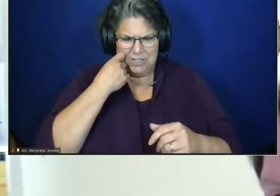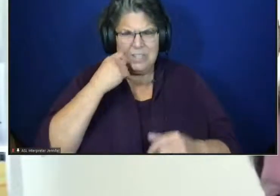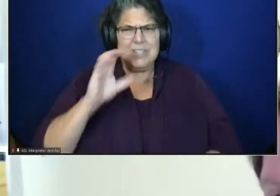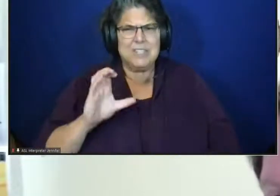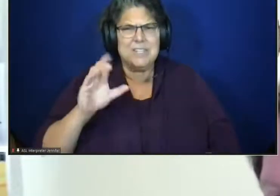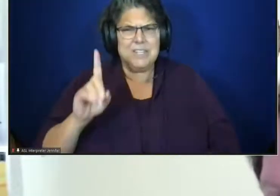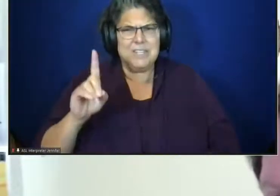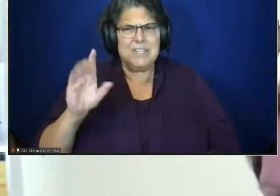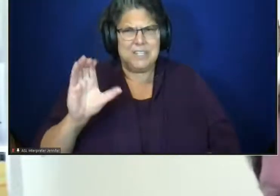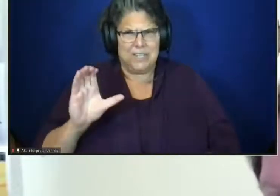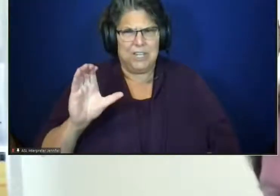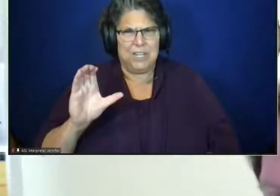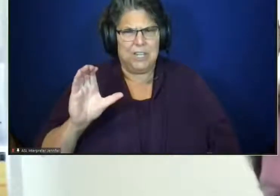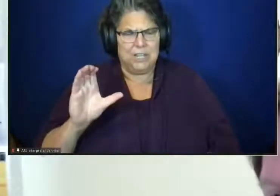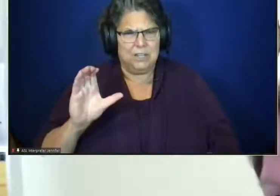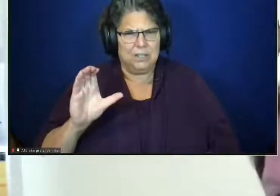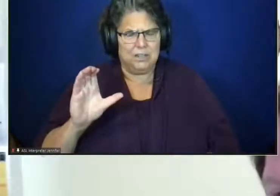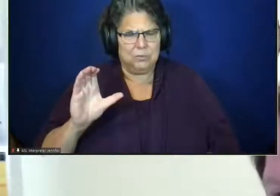CDC